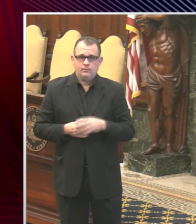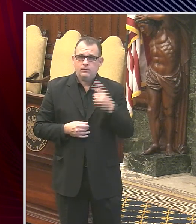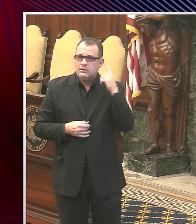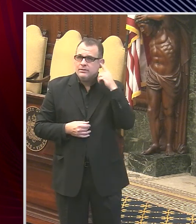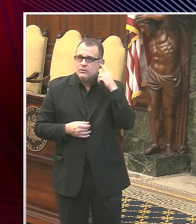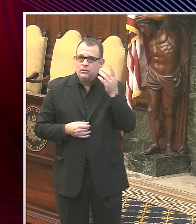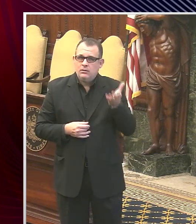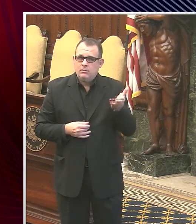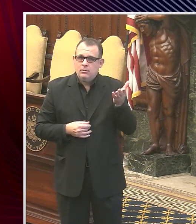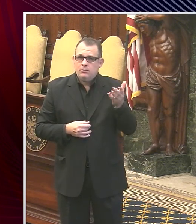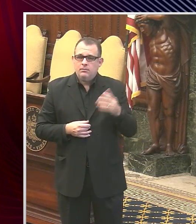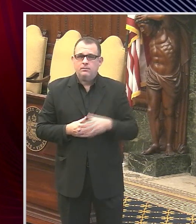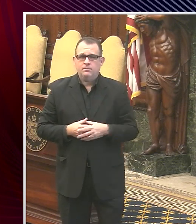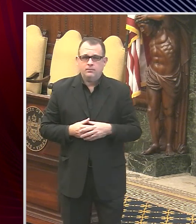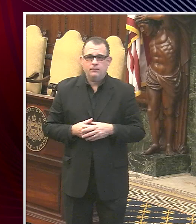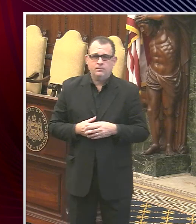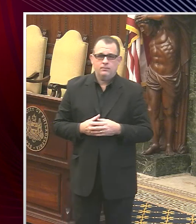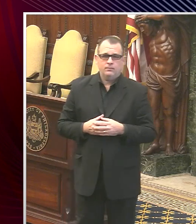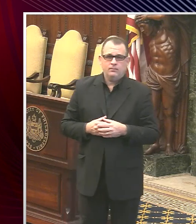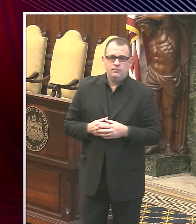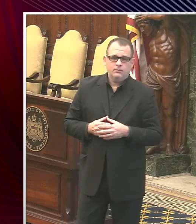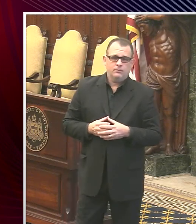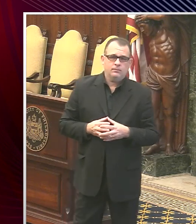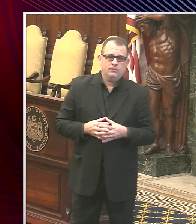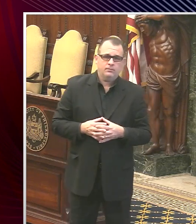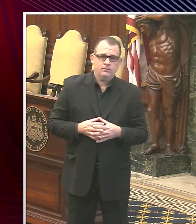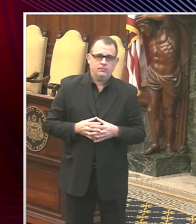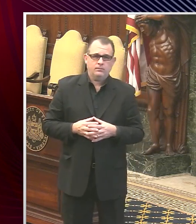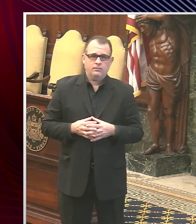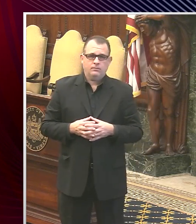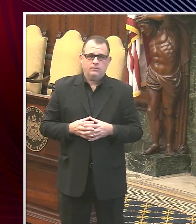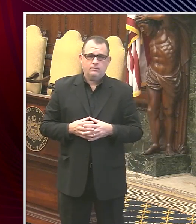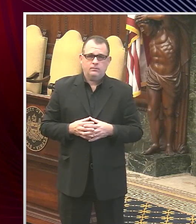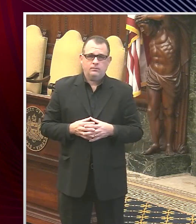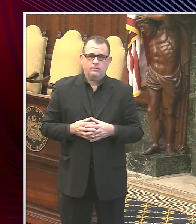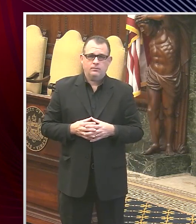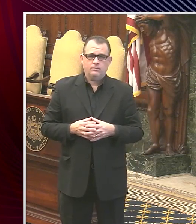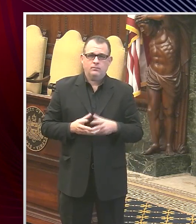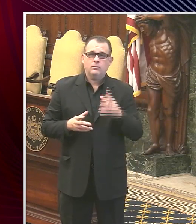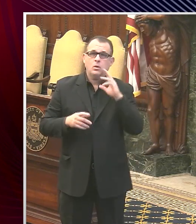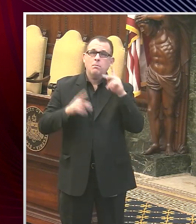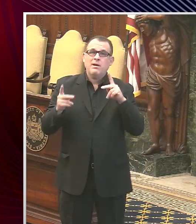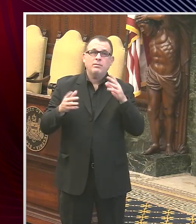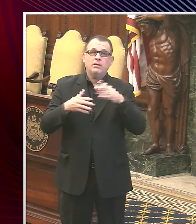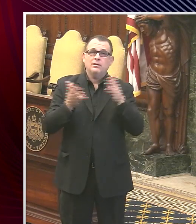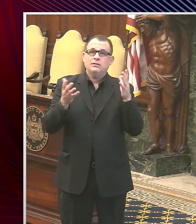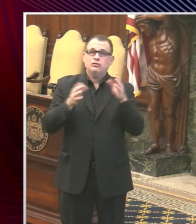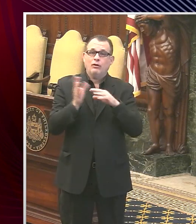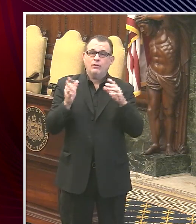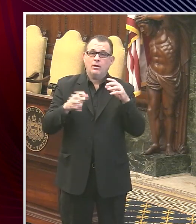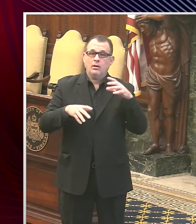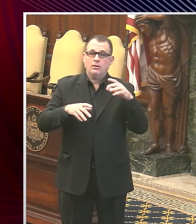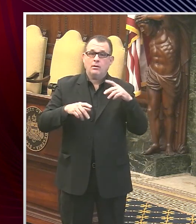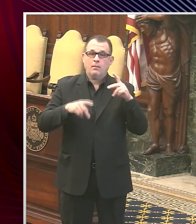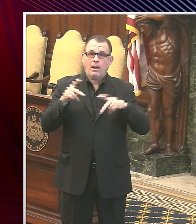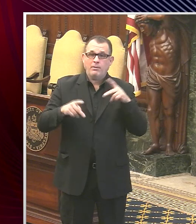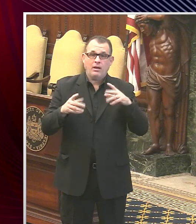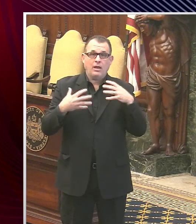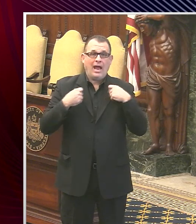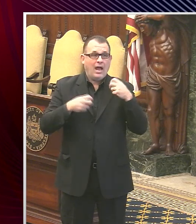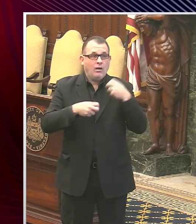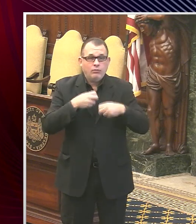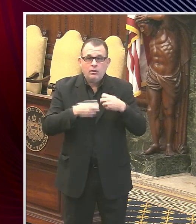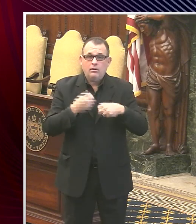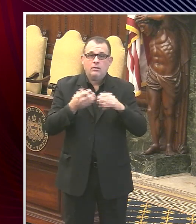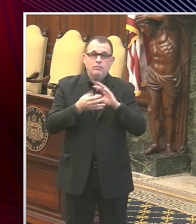Oh, yeah. Can vulnerable people in the general population with underlying health issues or advanced age, should they expect